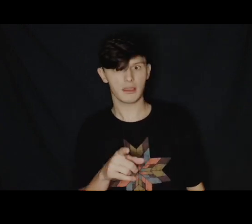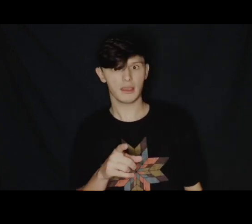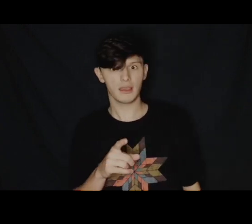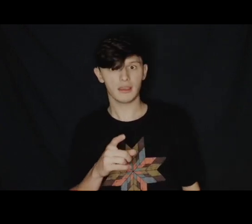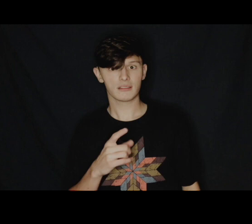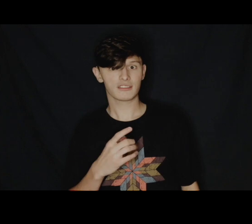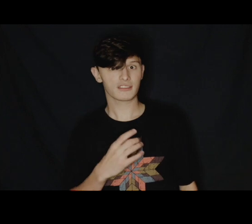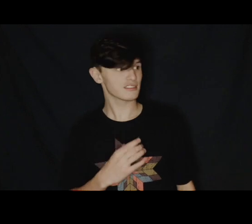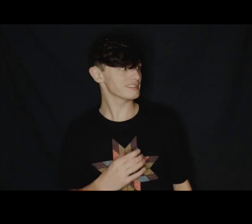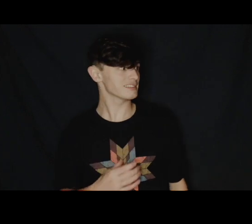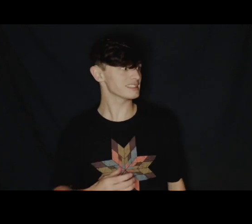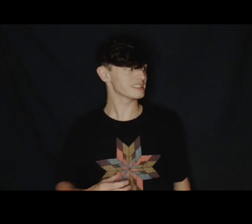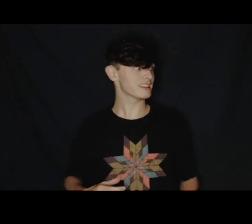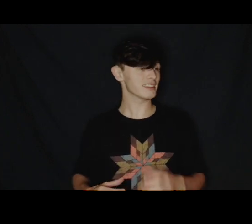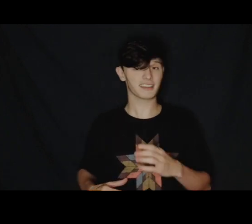Christine.